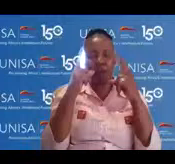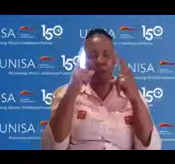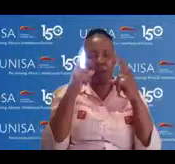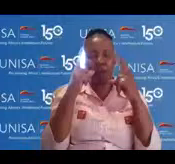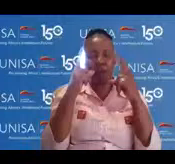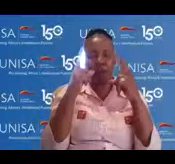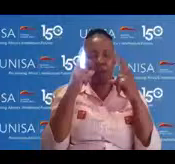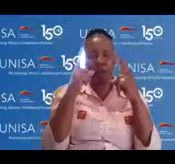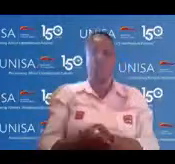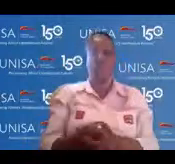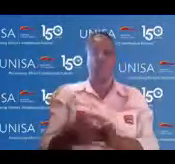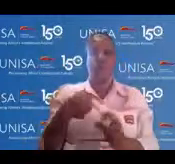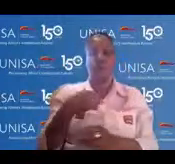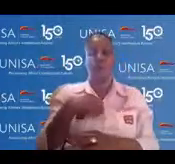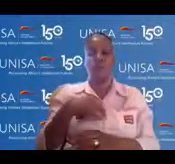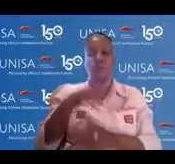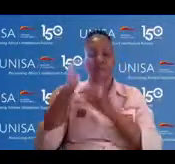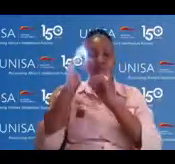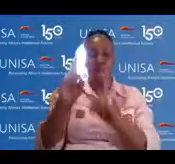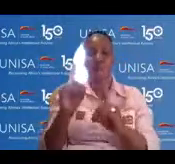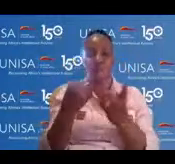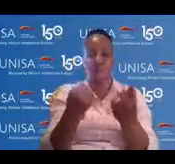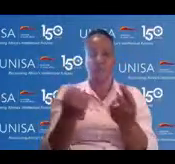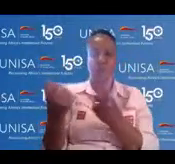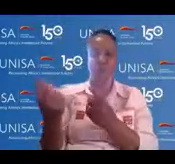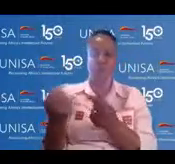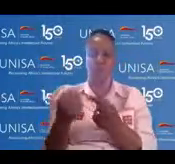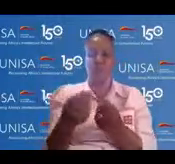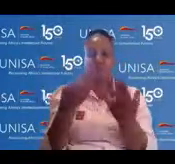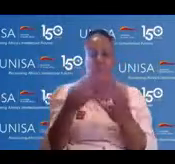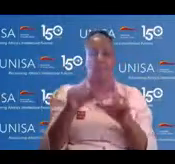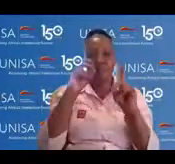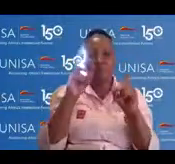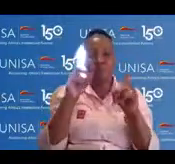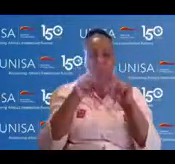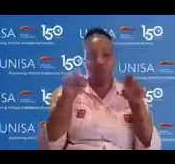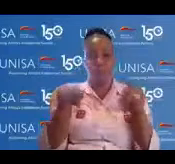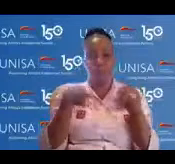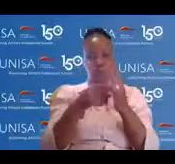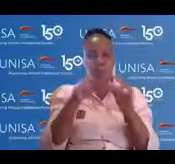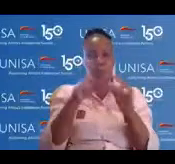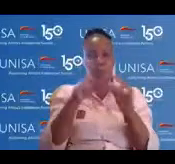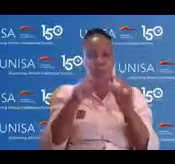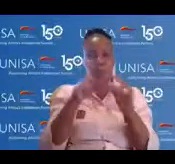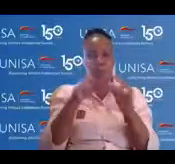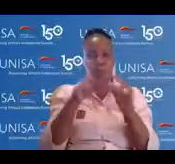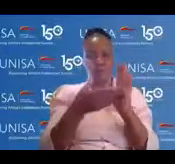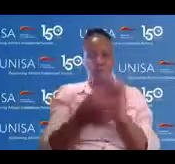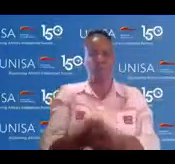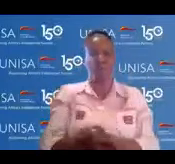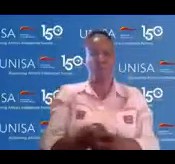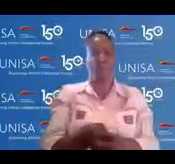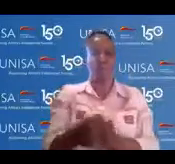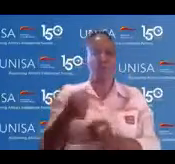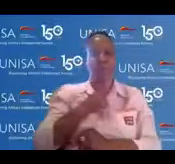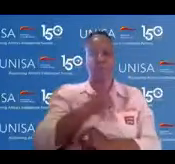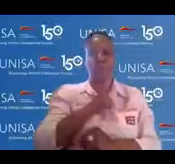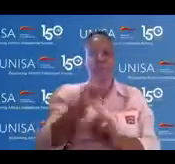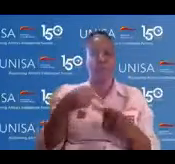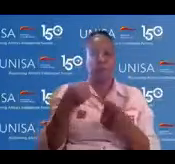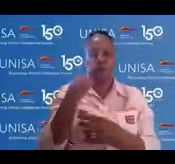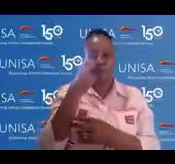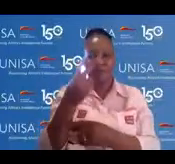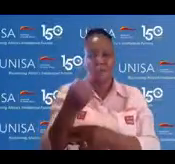to have this screenshot with pictures here. I'm sorry for those who cannot see